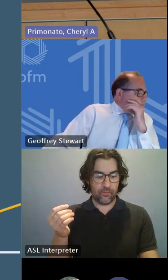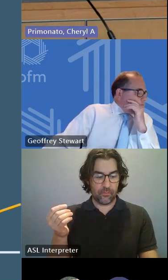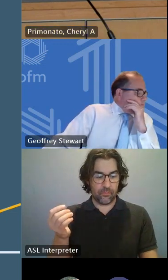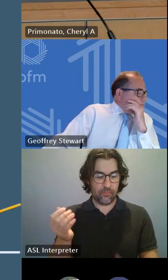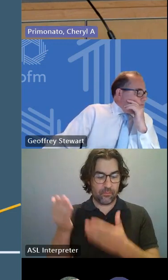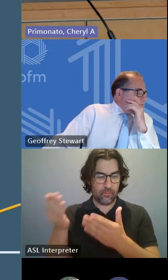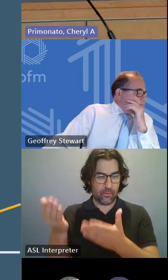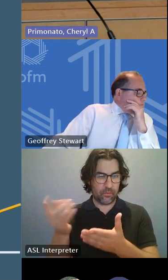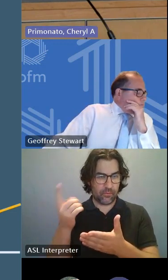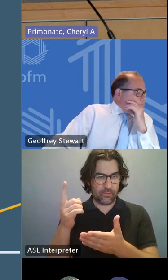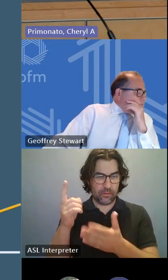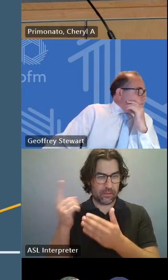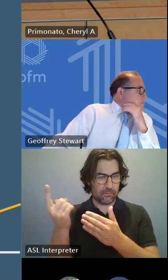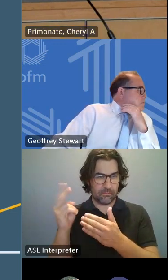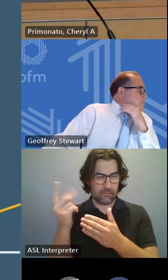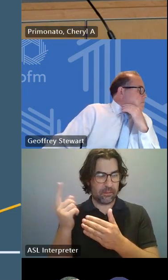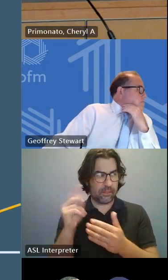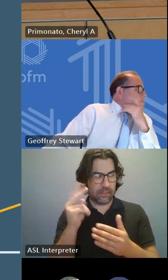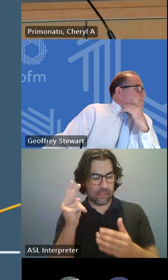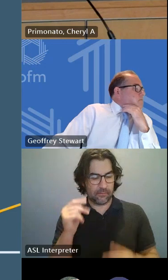adjourn. Second.